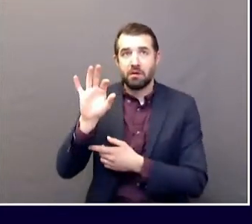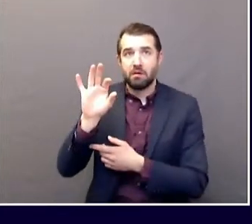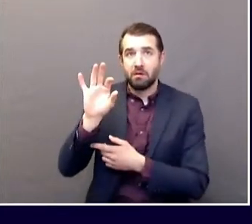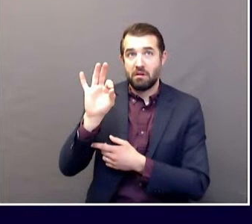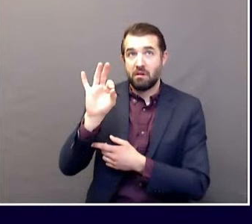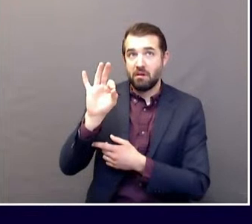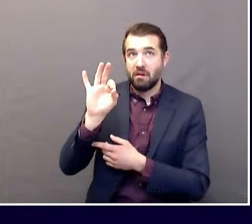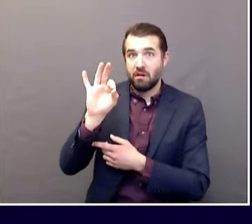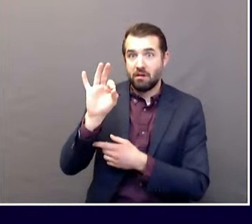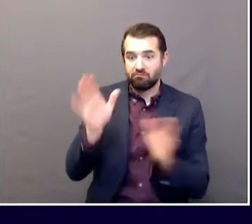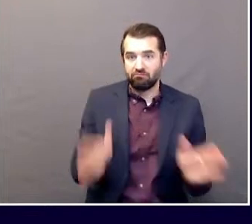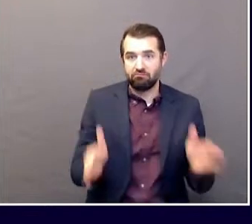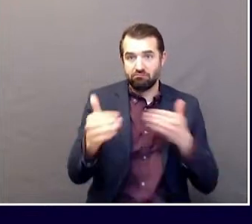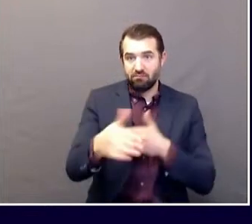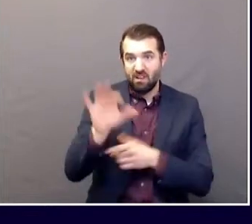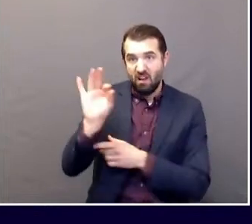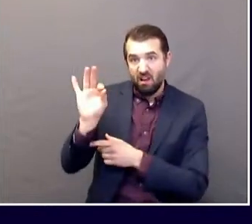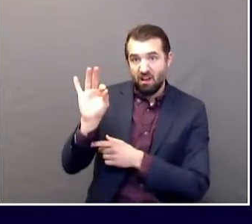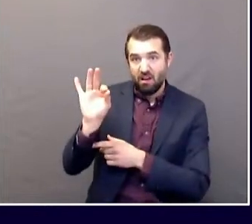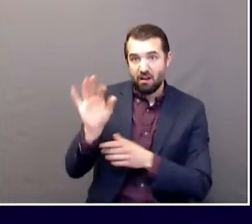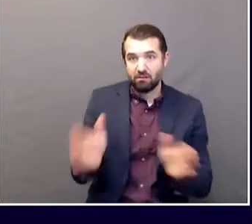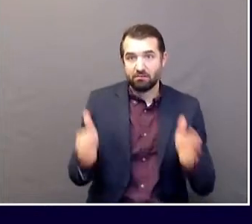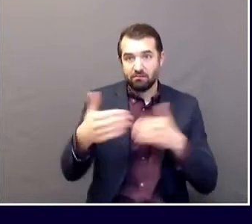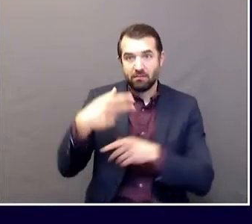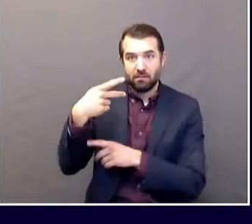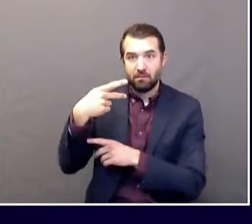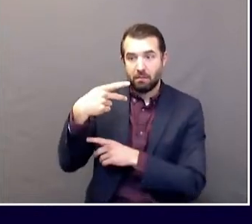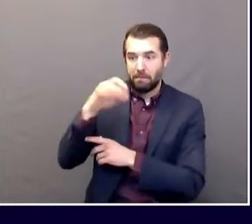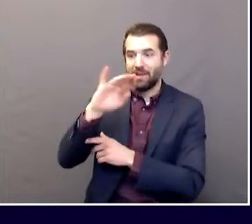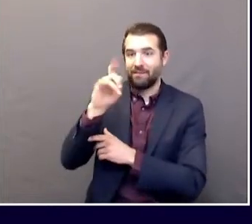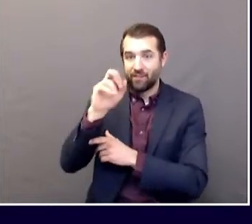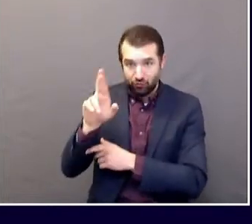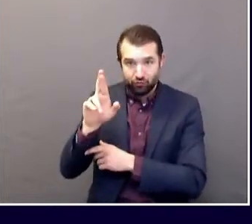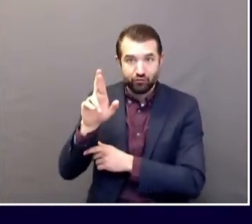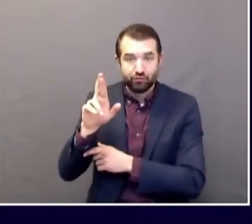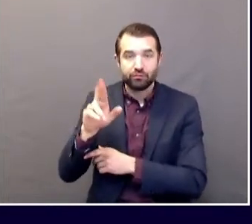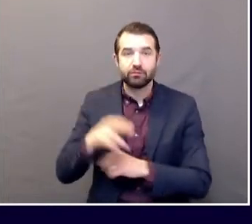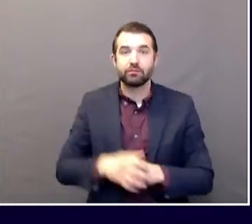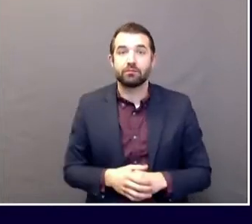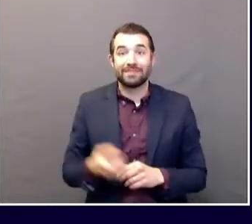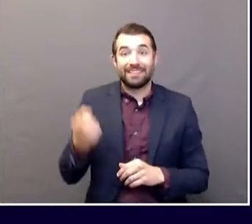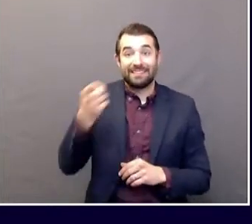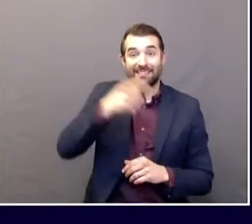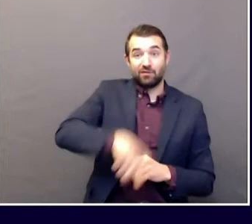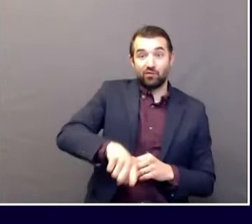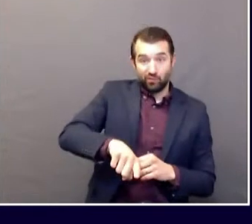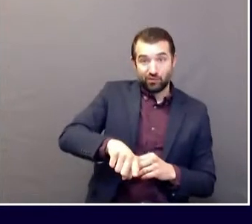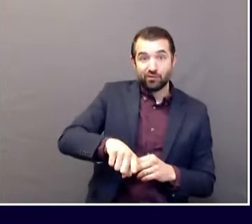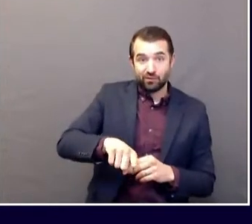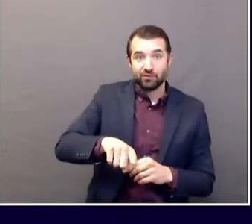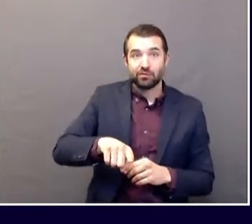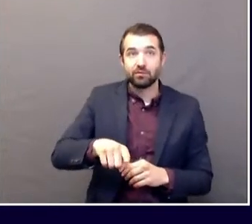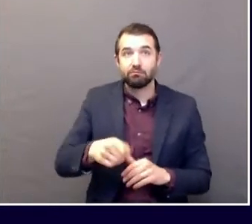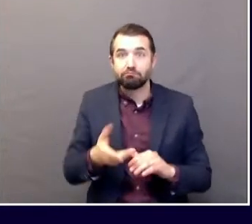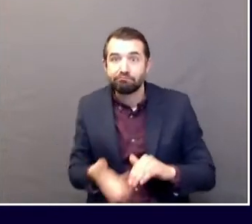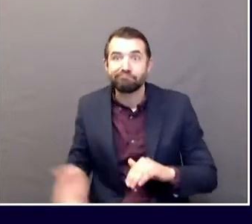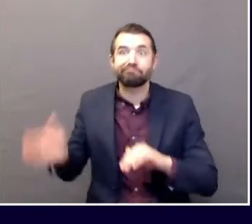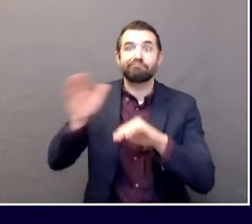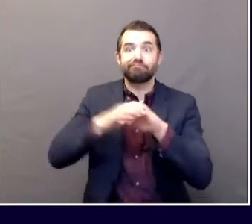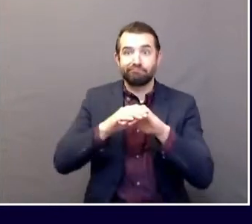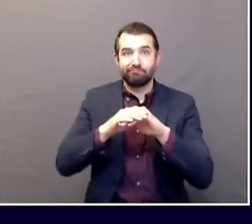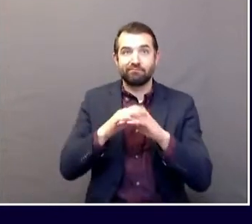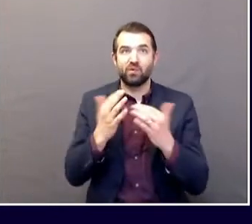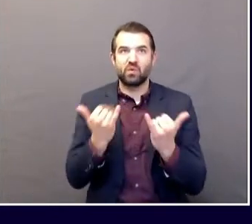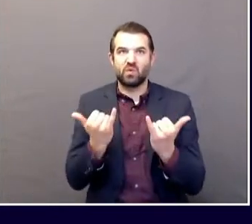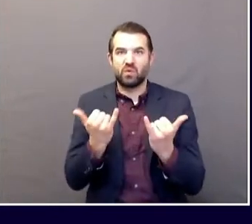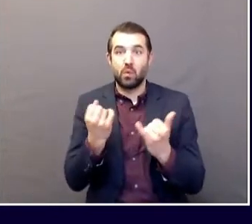Pfizer vaccine. Next week, we will be receiving not 9 trays, but 12 trays.